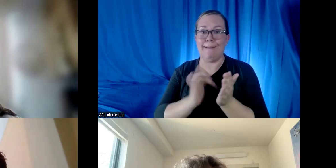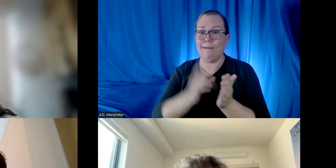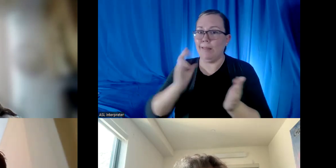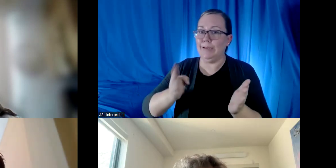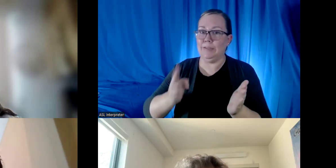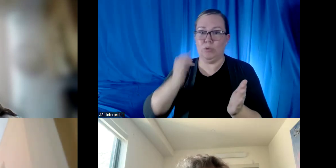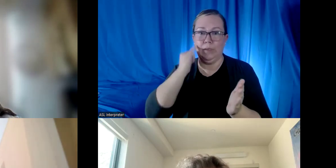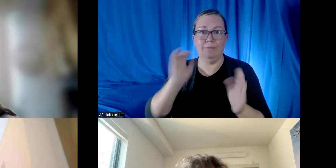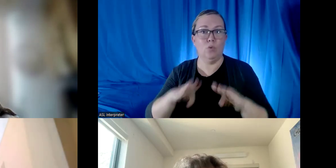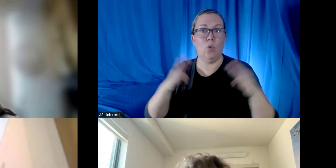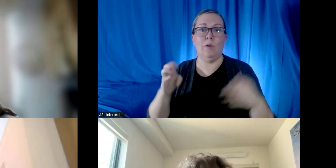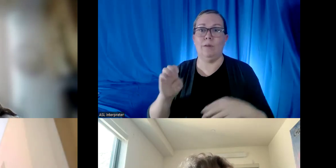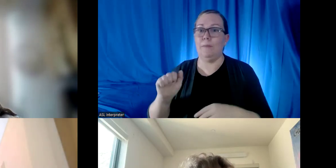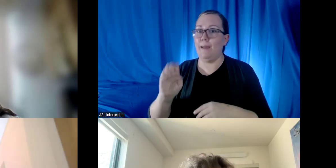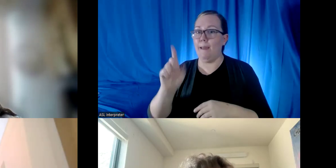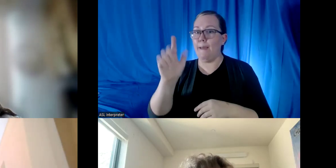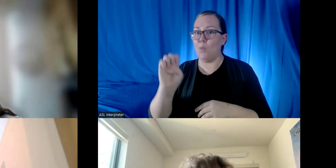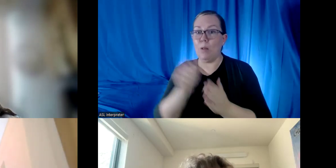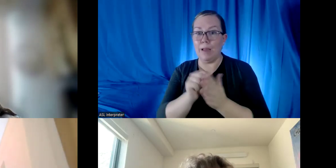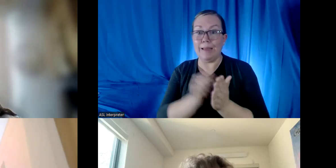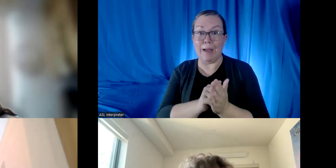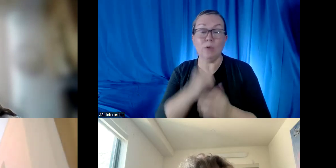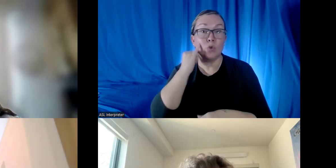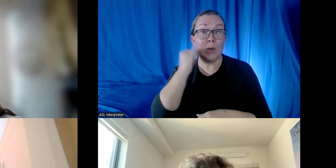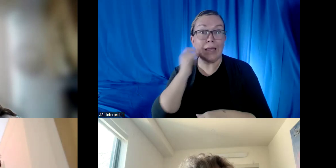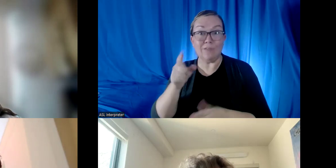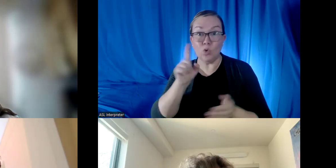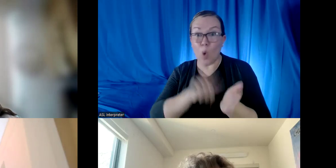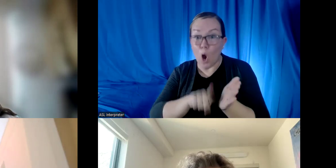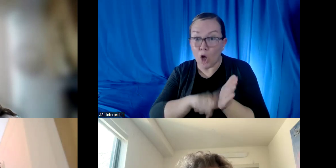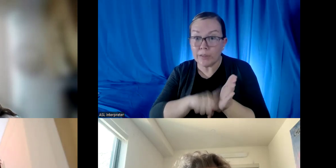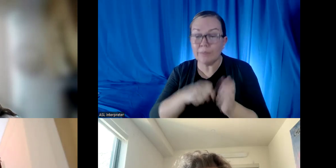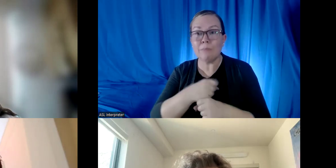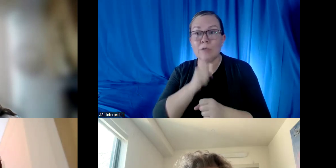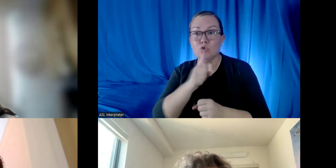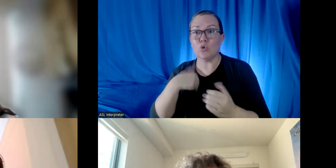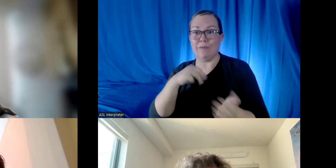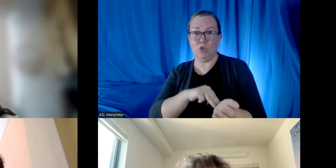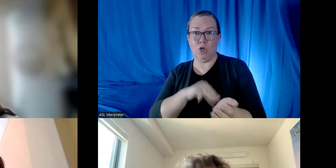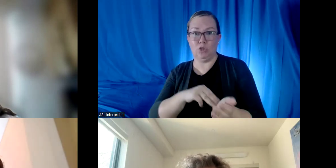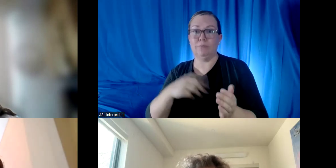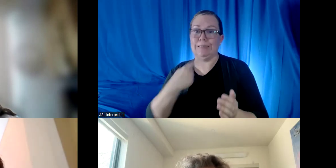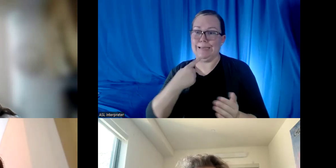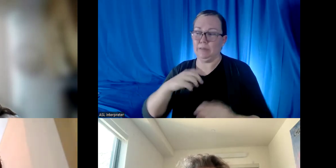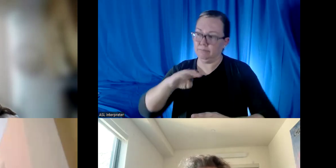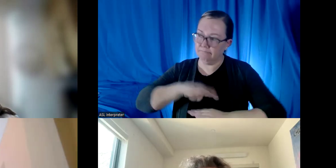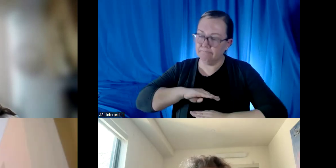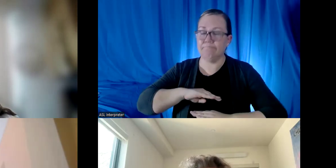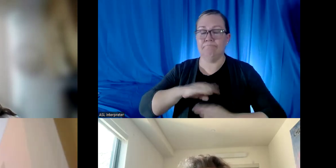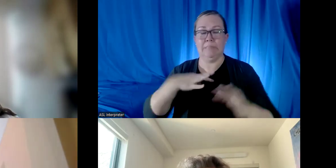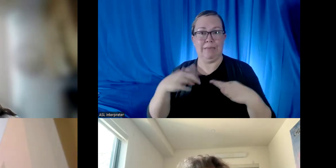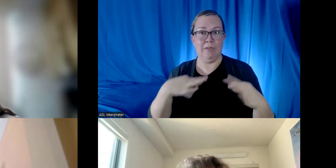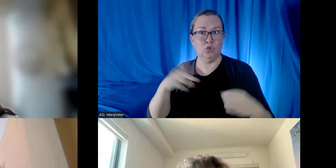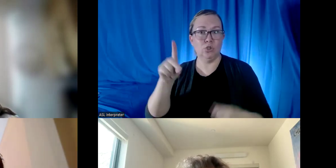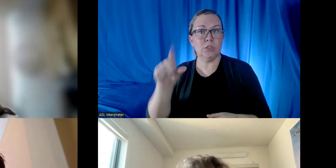up an ABLE account. So if you ever get audited, make sure there's a doctor or medical professional that says you meet the definition of being disabled. But